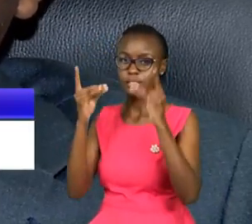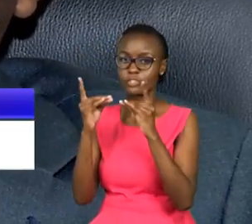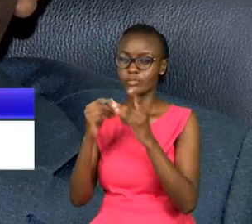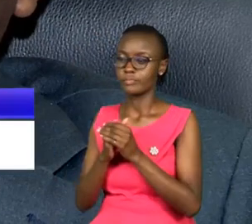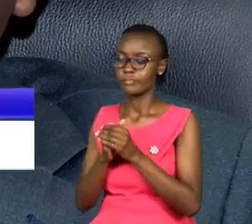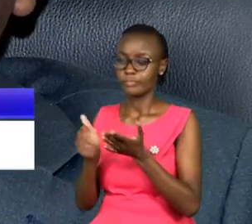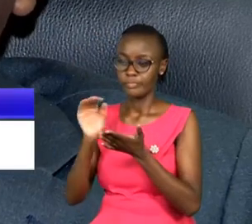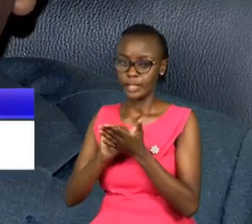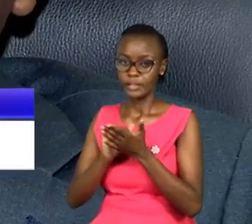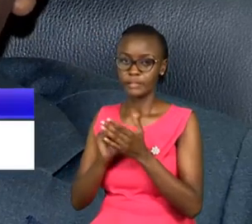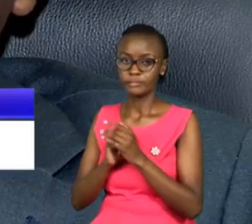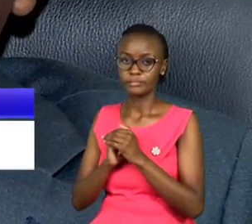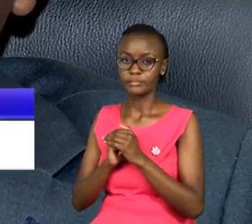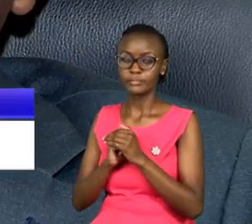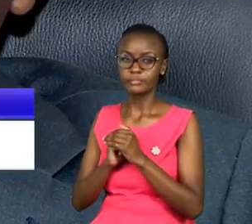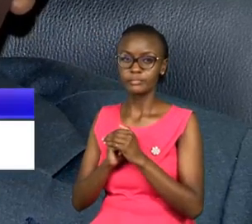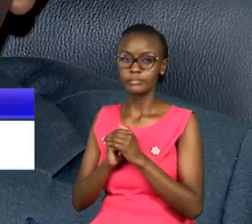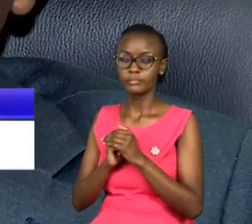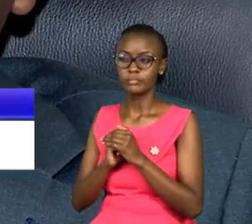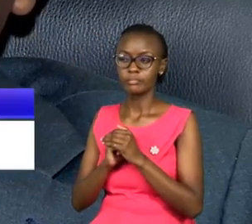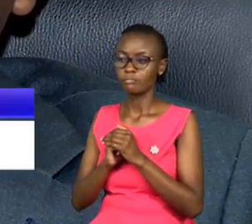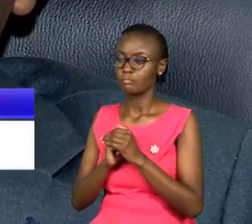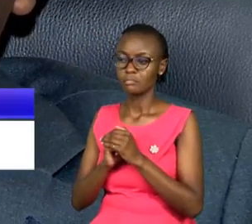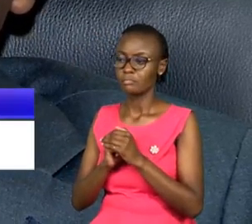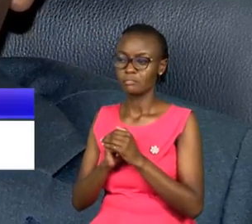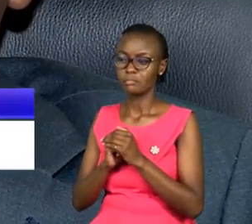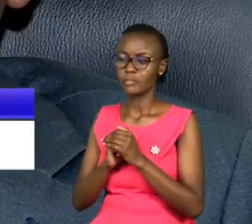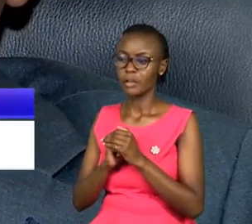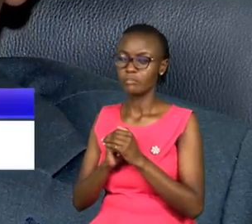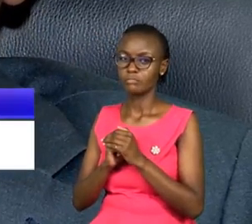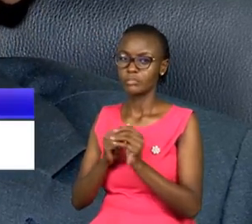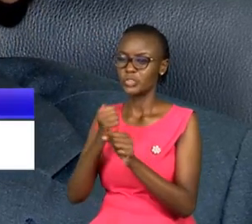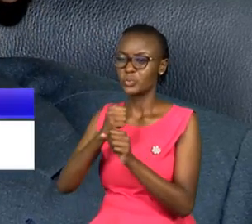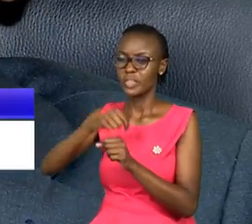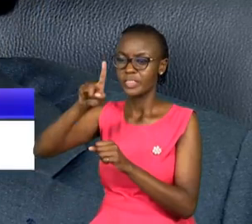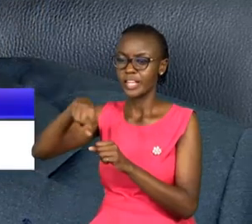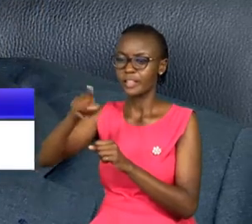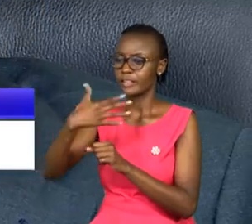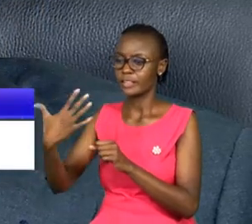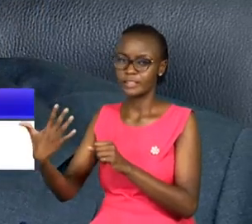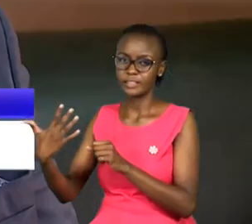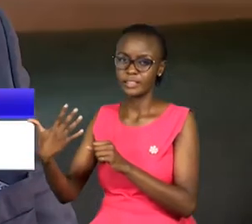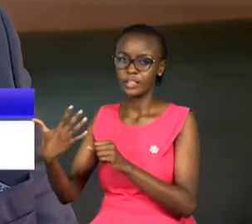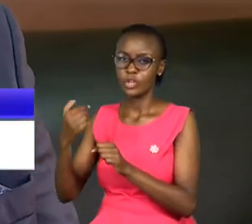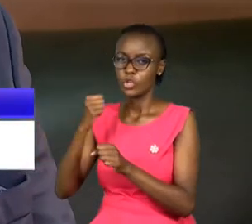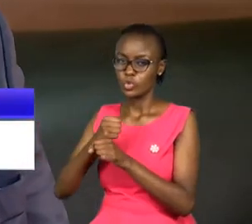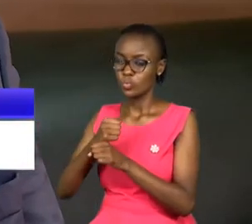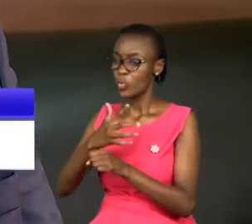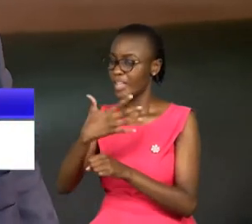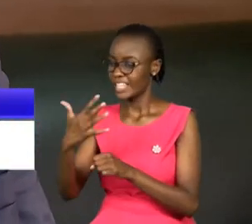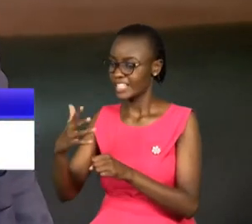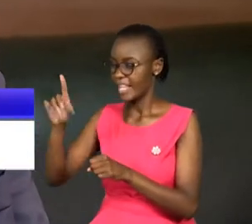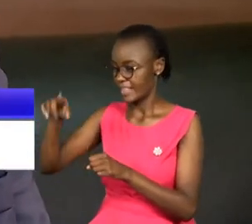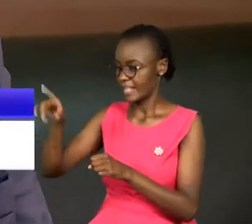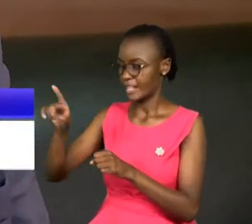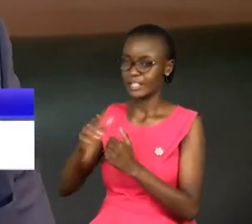is to do things right, not just to do the right things. Prof, you